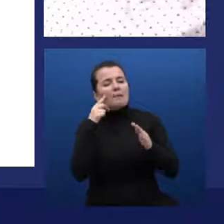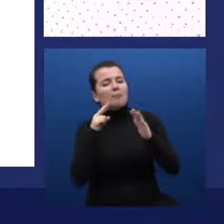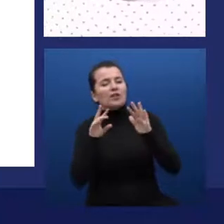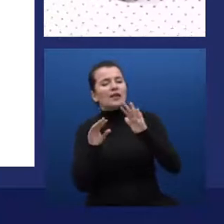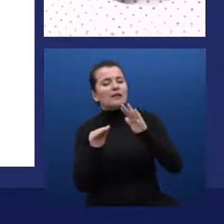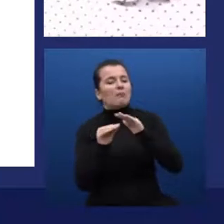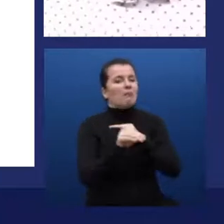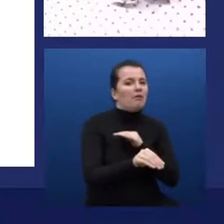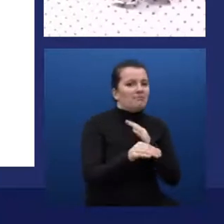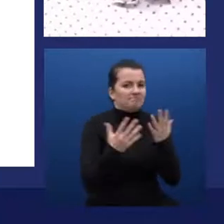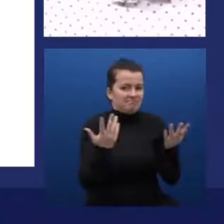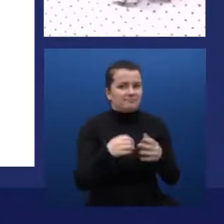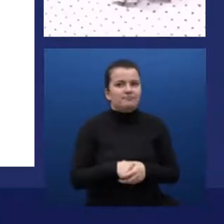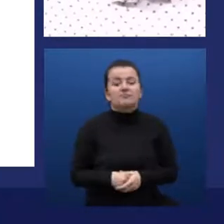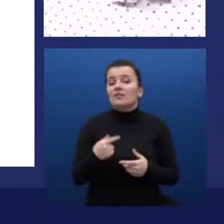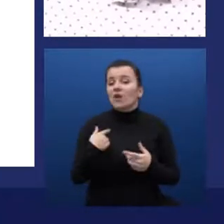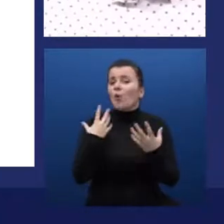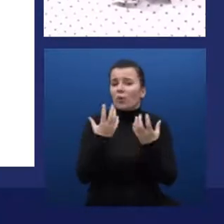W